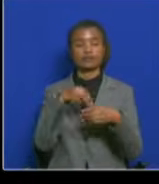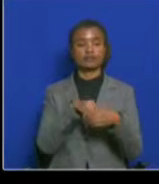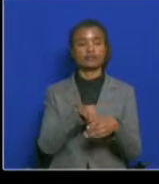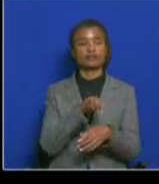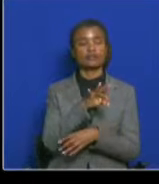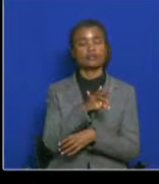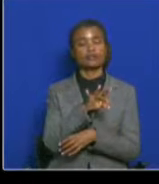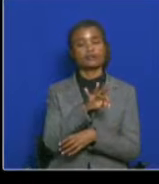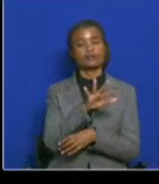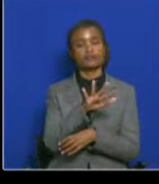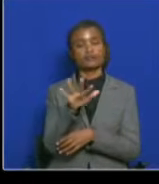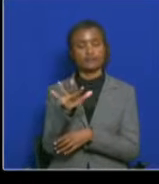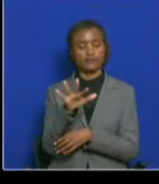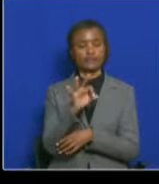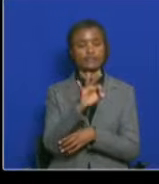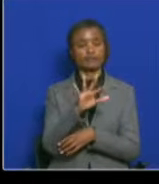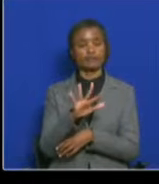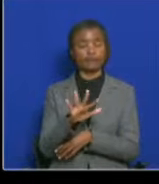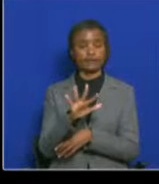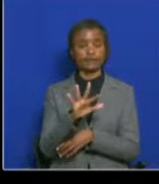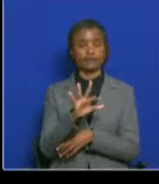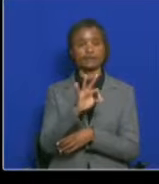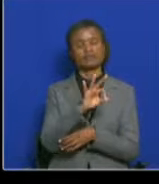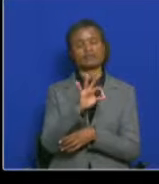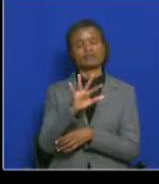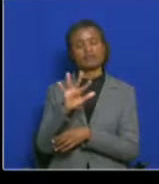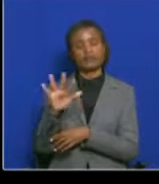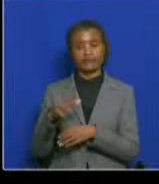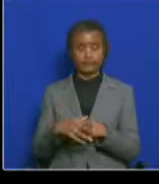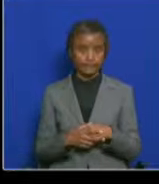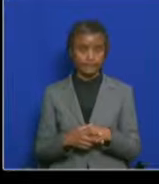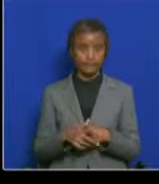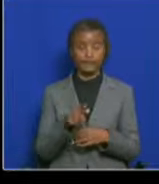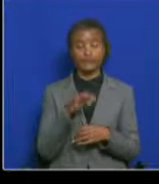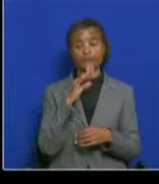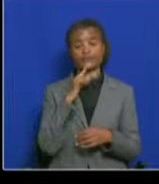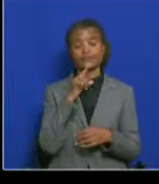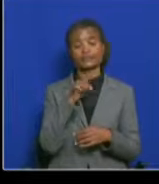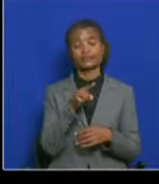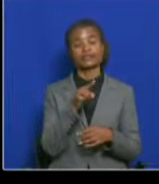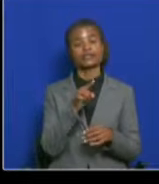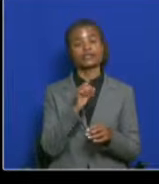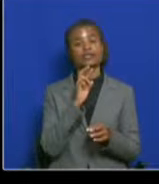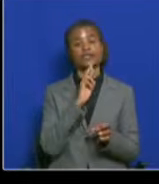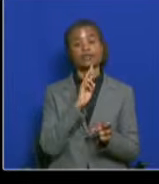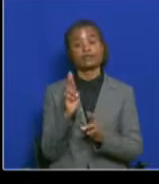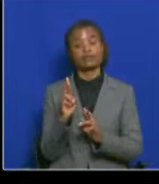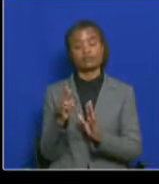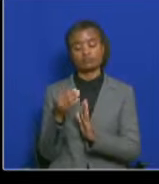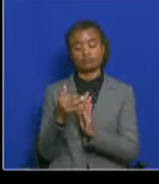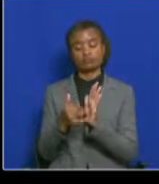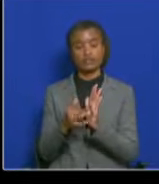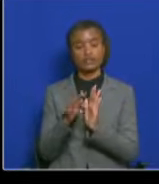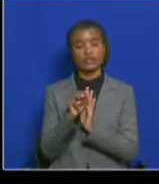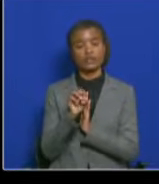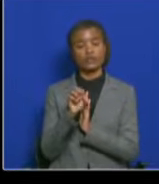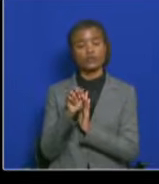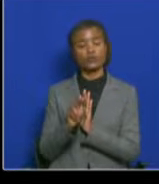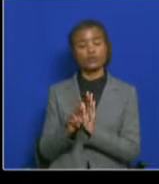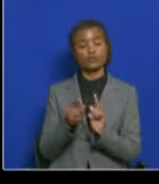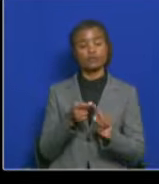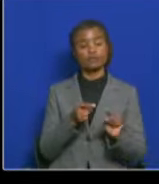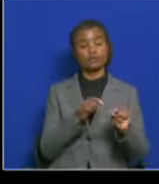are references to a draft memorandum of understanding between SMADA and Siberia, which I'm going to turn